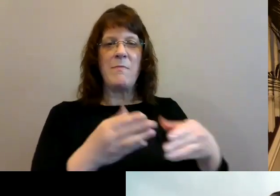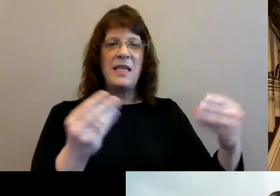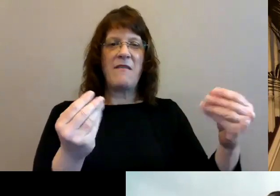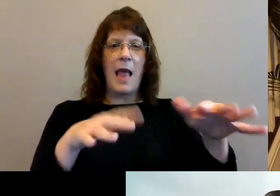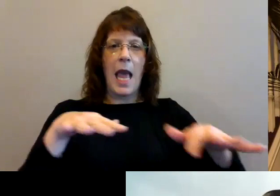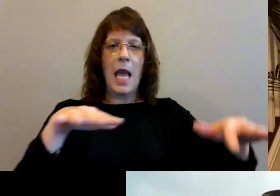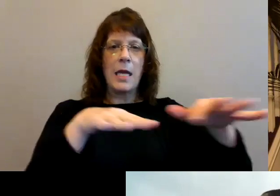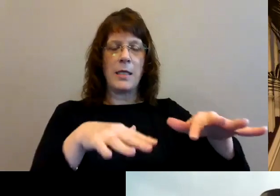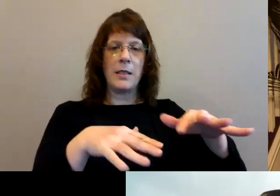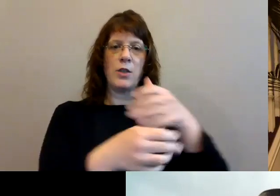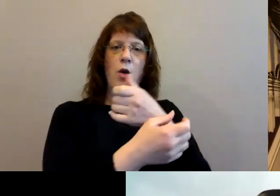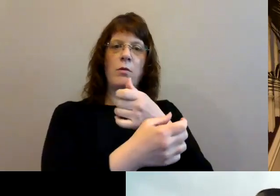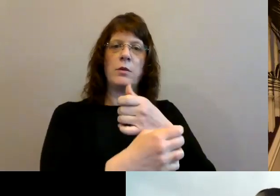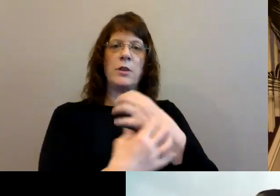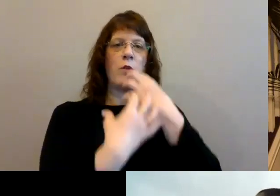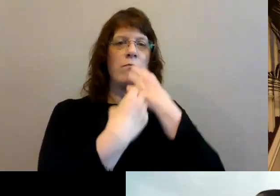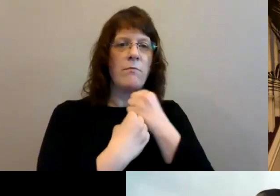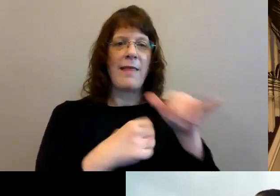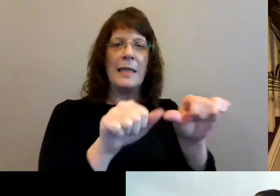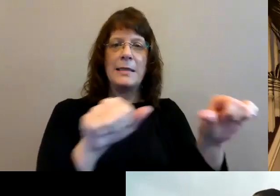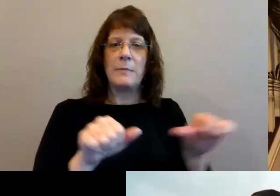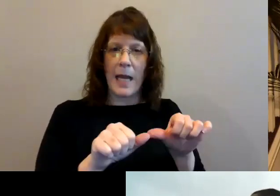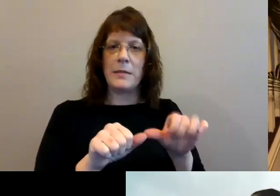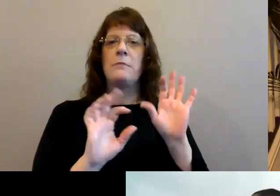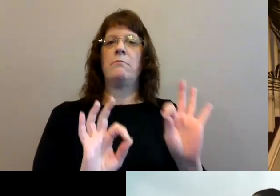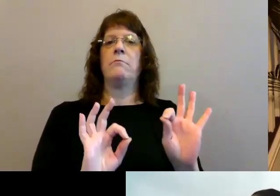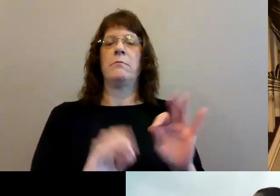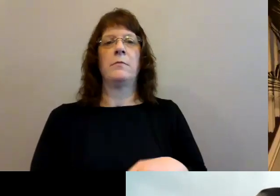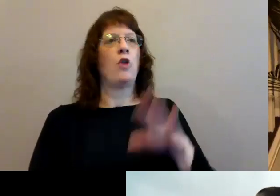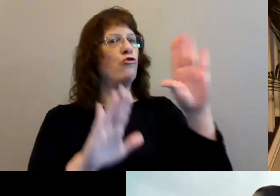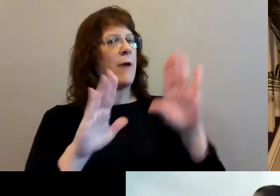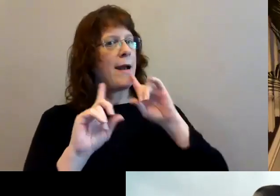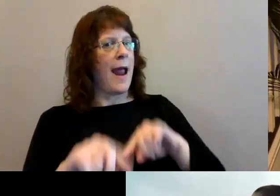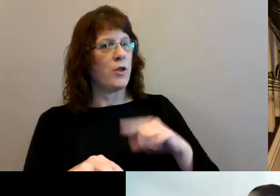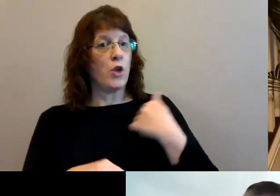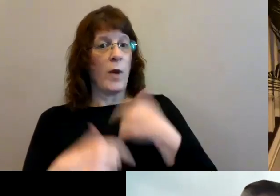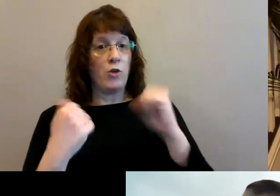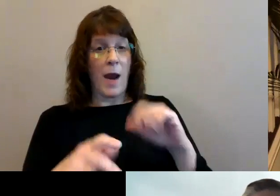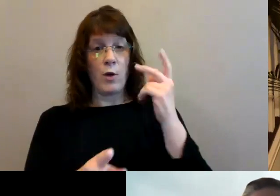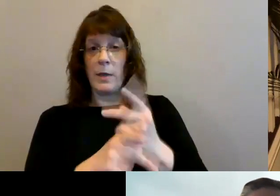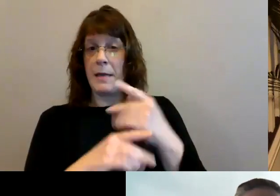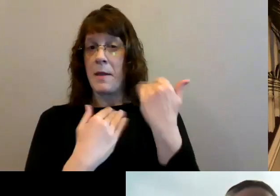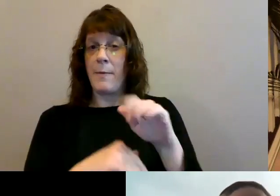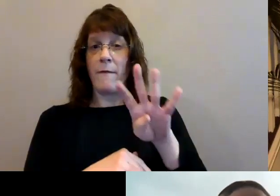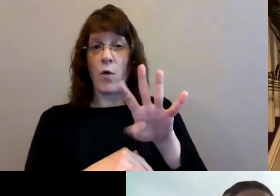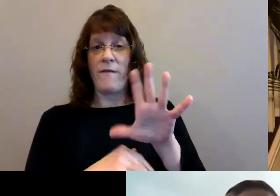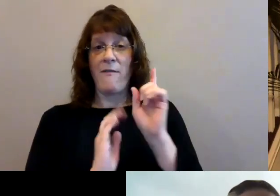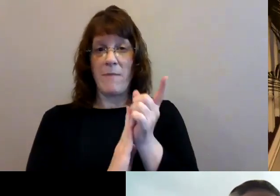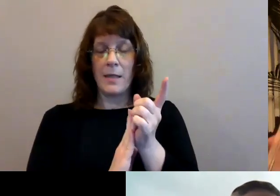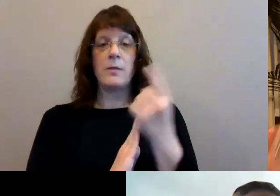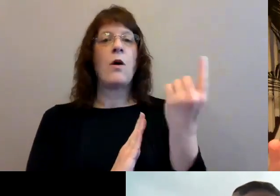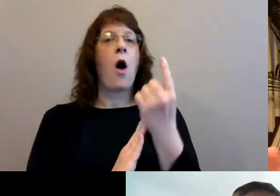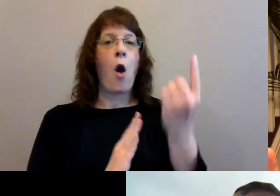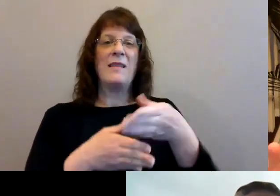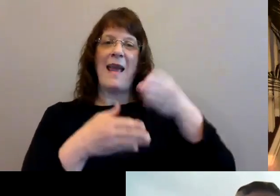think I would be like in favor. Yeah. Great answer. Okay, so we try to keep these to right about 45 minutes. And so we always end